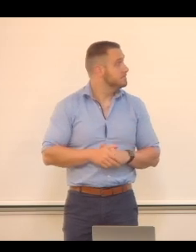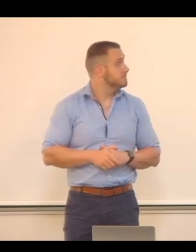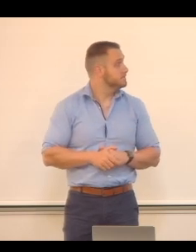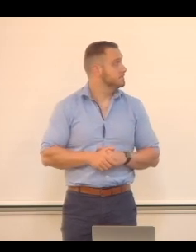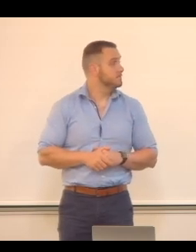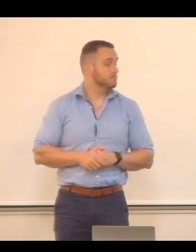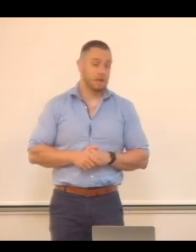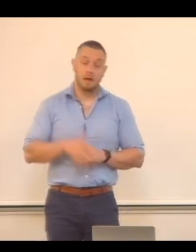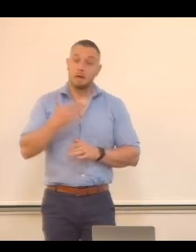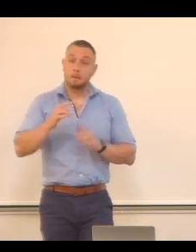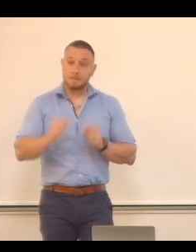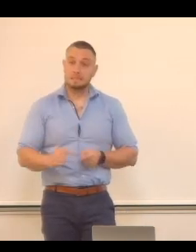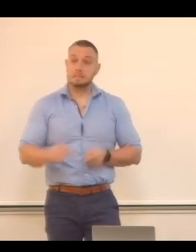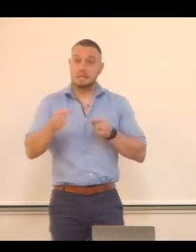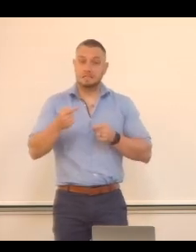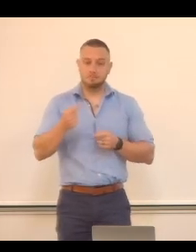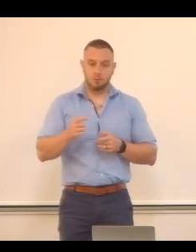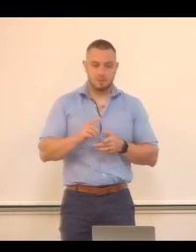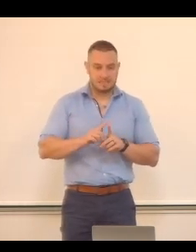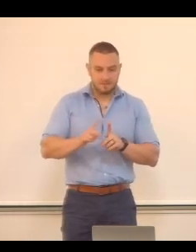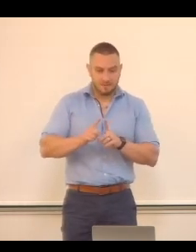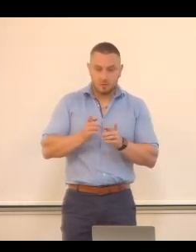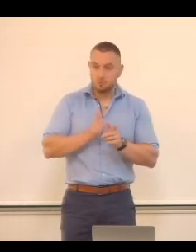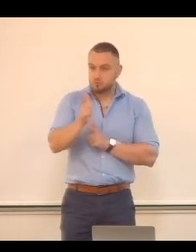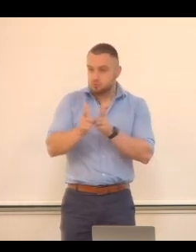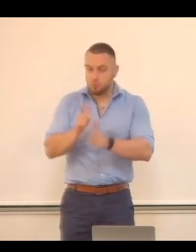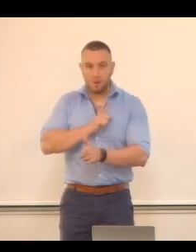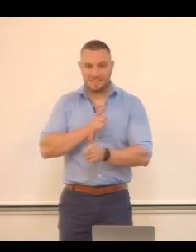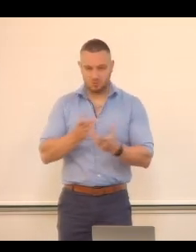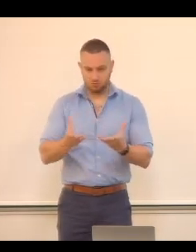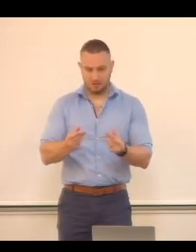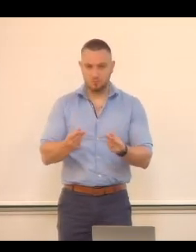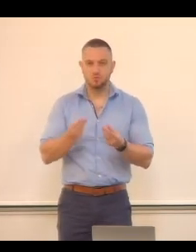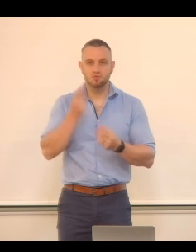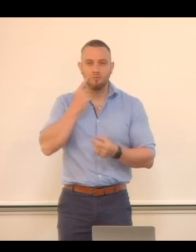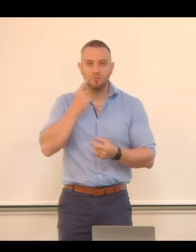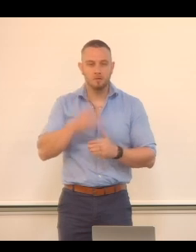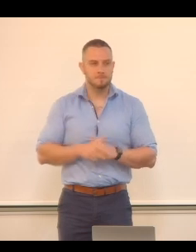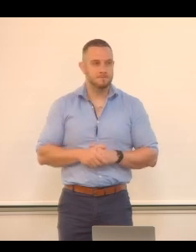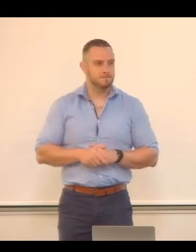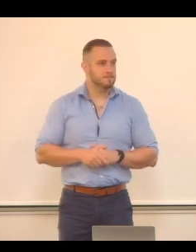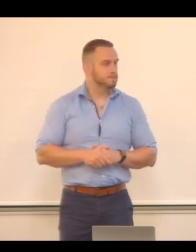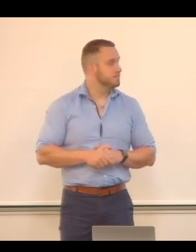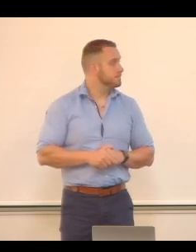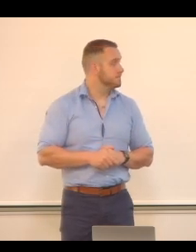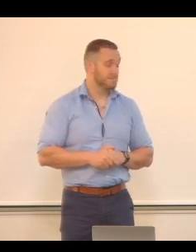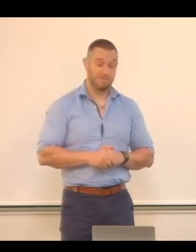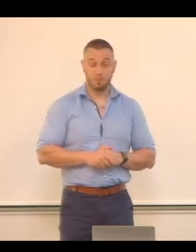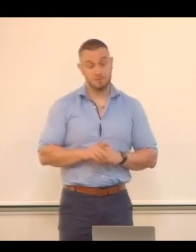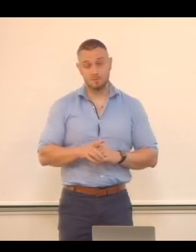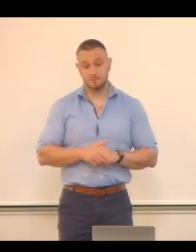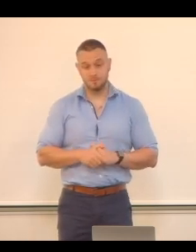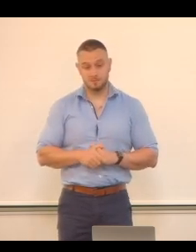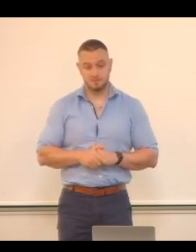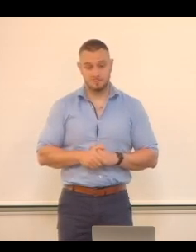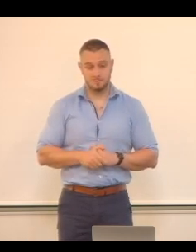We had some challenges with overland excursions because of the softening ground, unfortunately. But other than that, I know